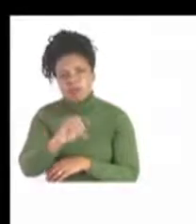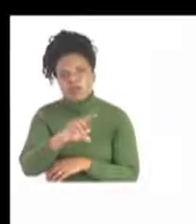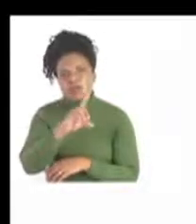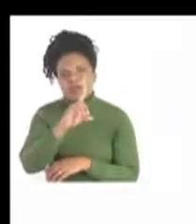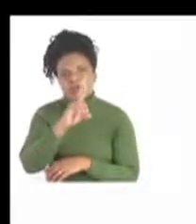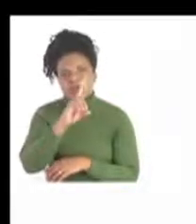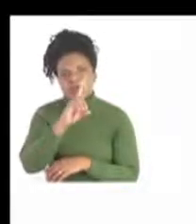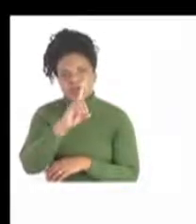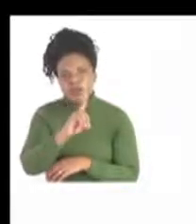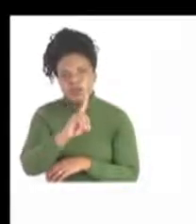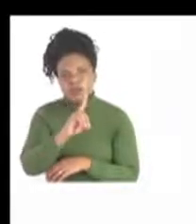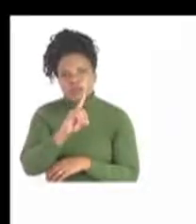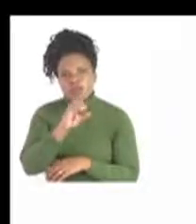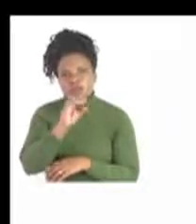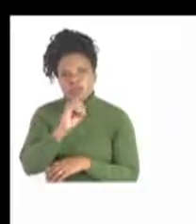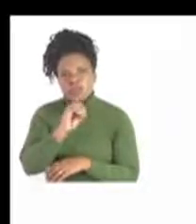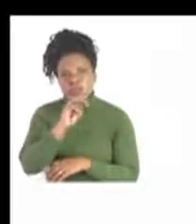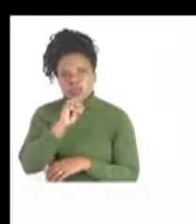are exceptions.